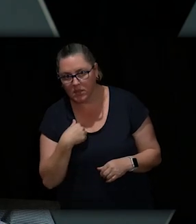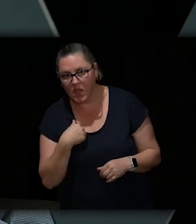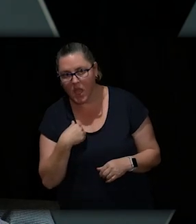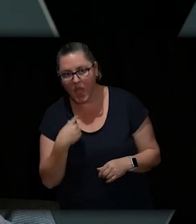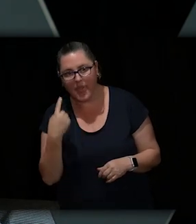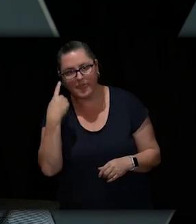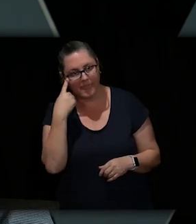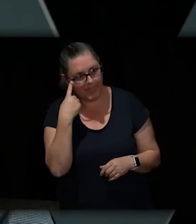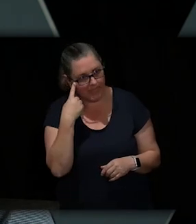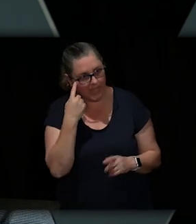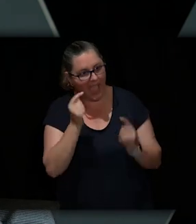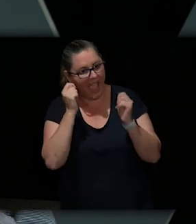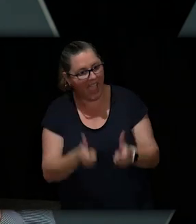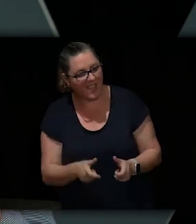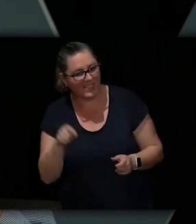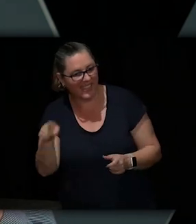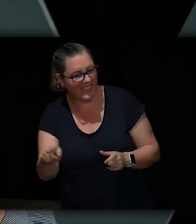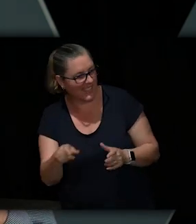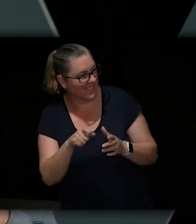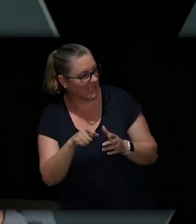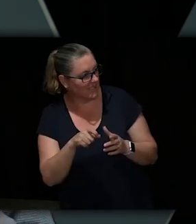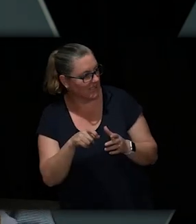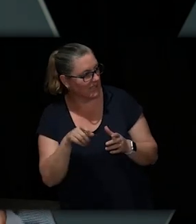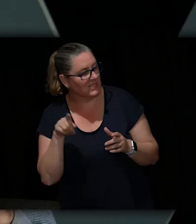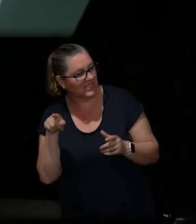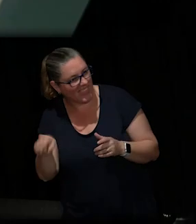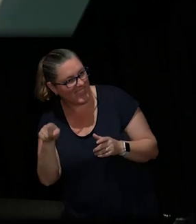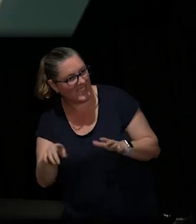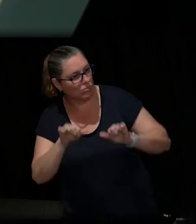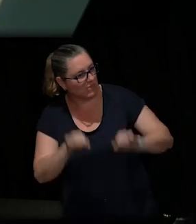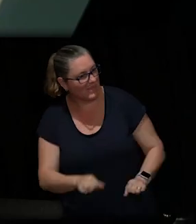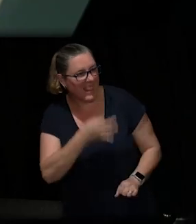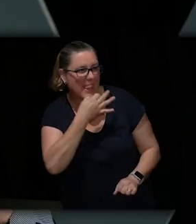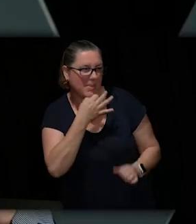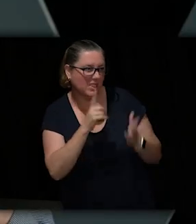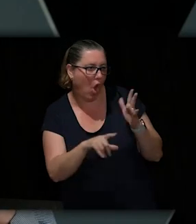after this presidency, there will be an odd man out of that camaraderie.